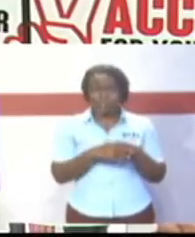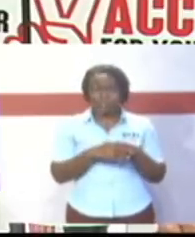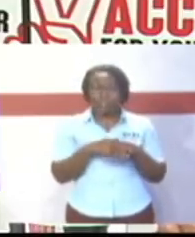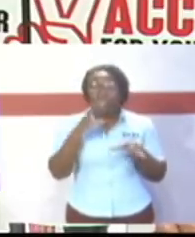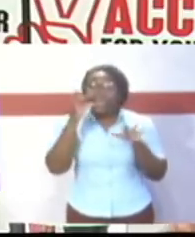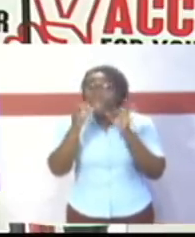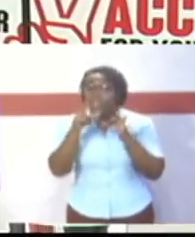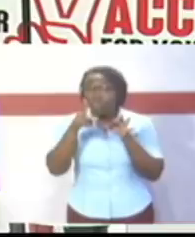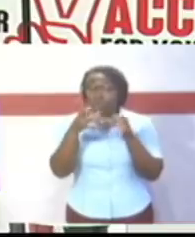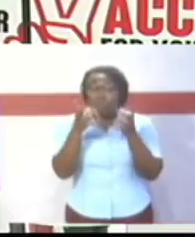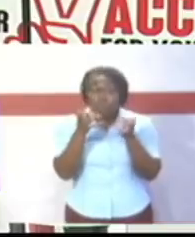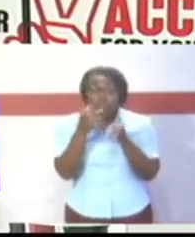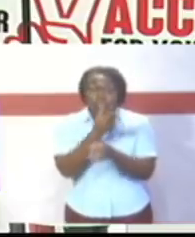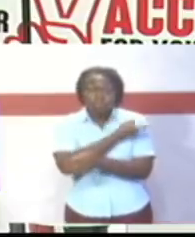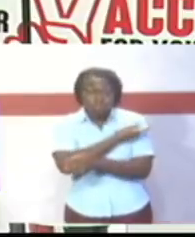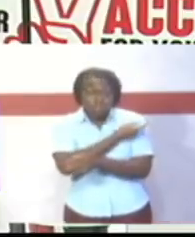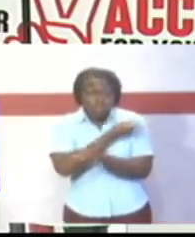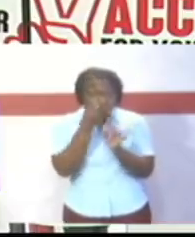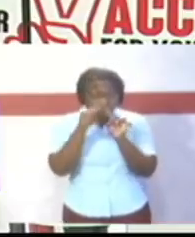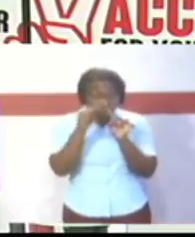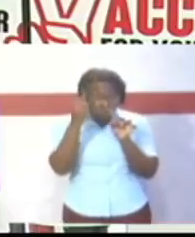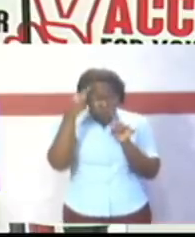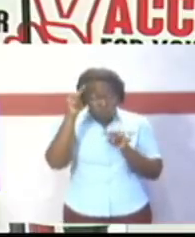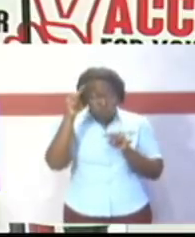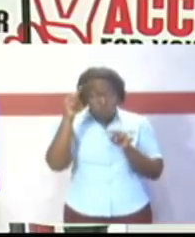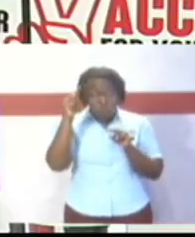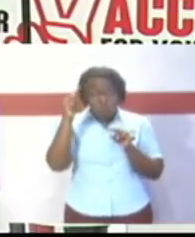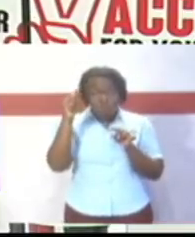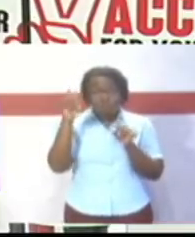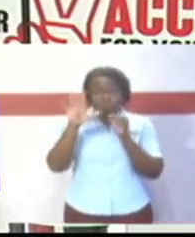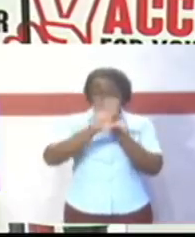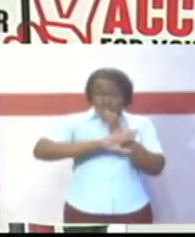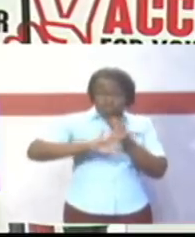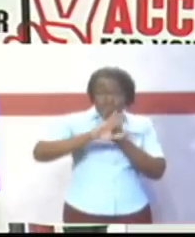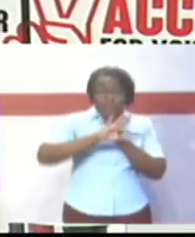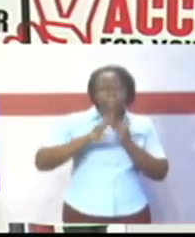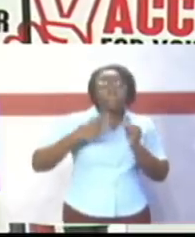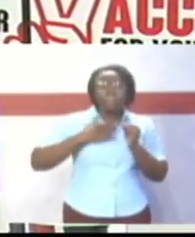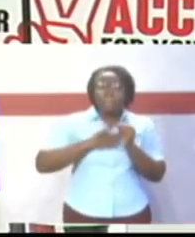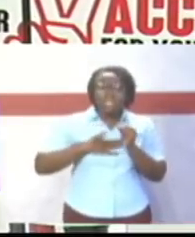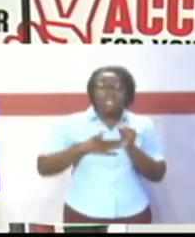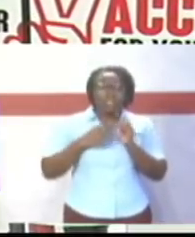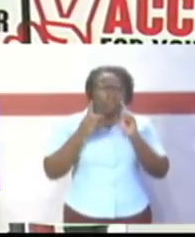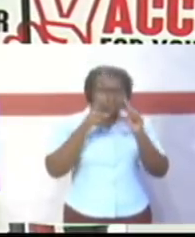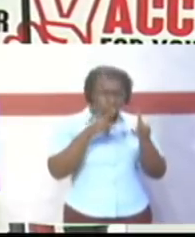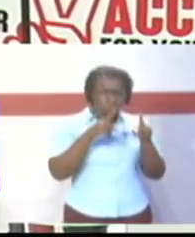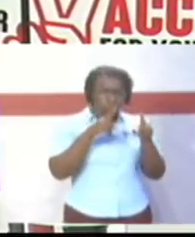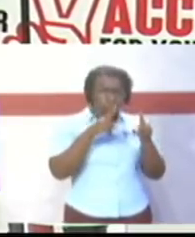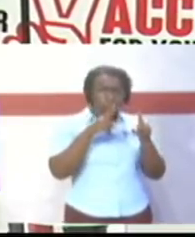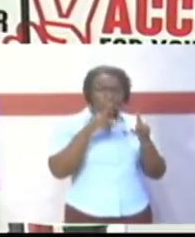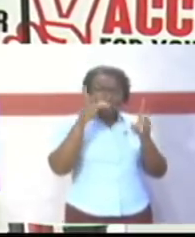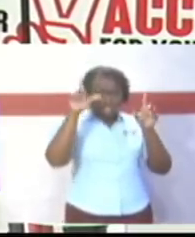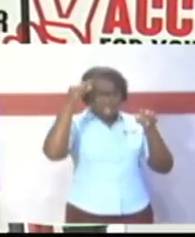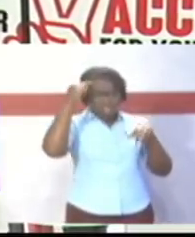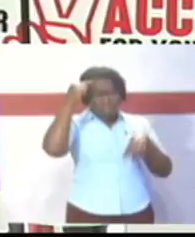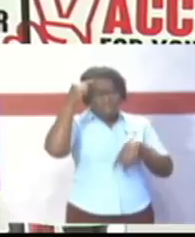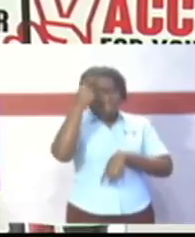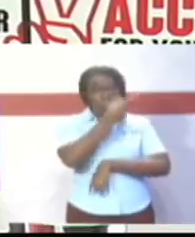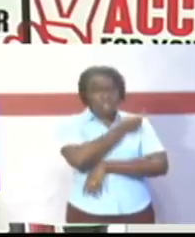extra layer of protection, please take advantage of the government's vaccination program, which is